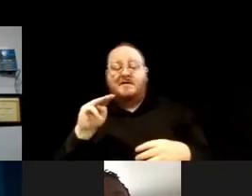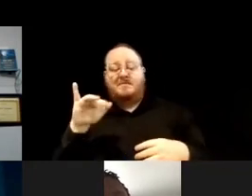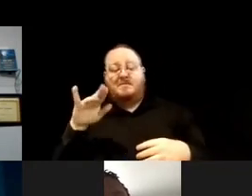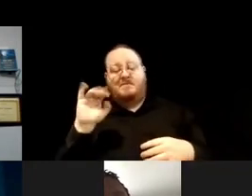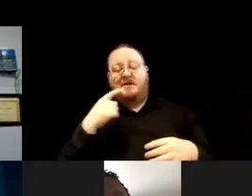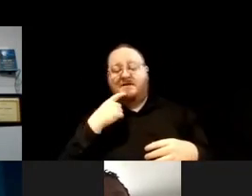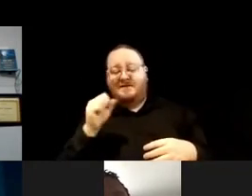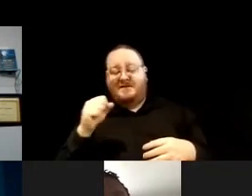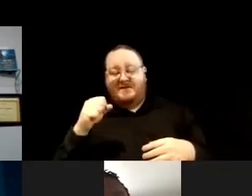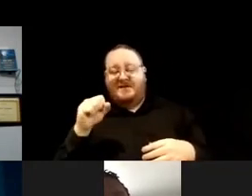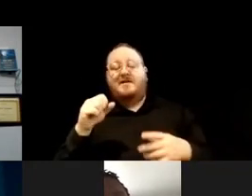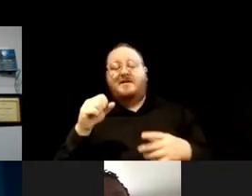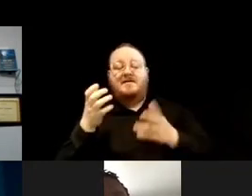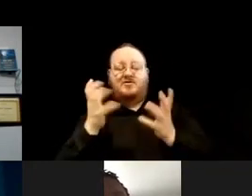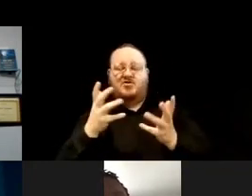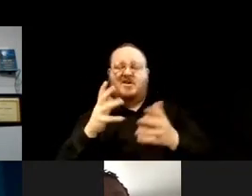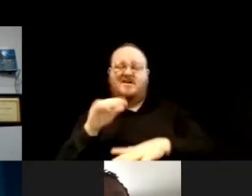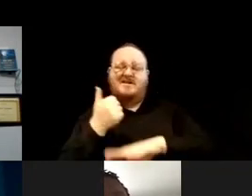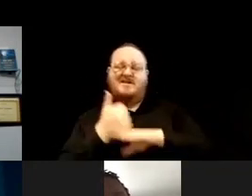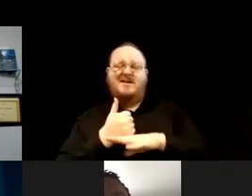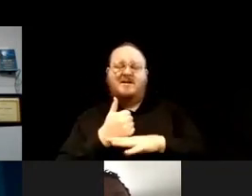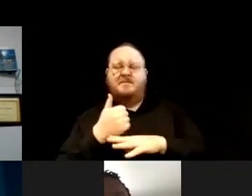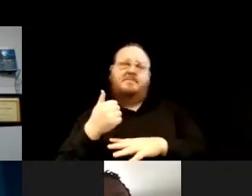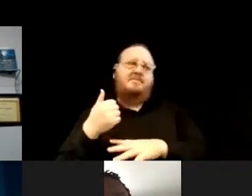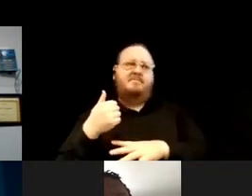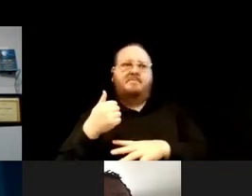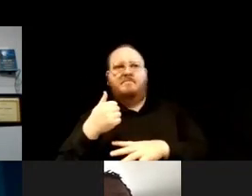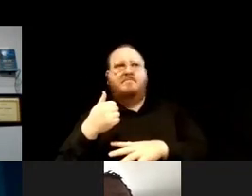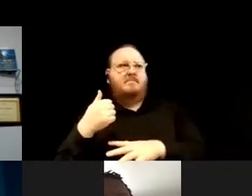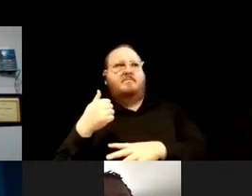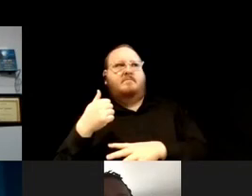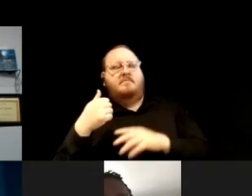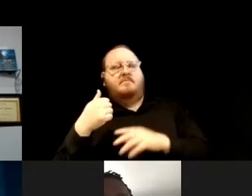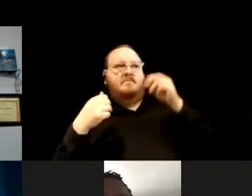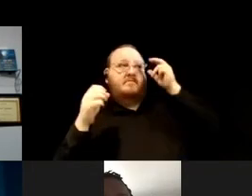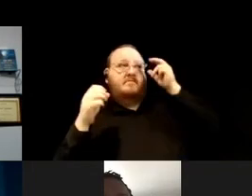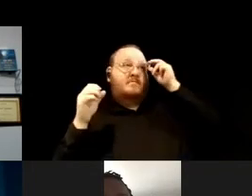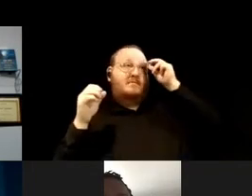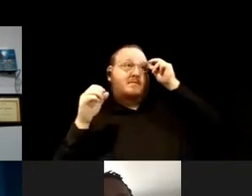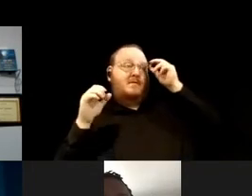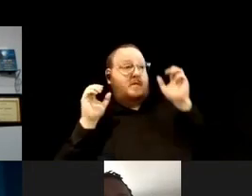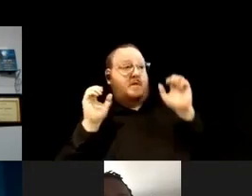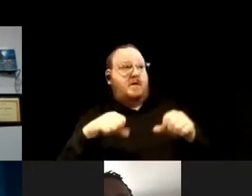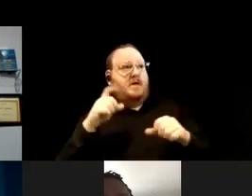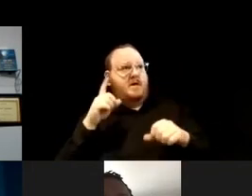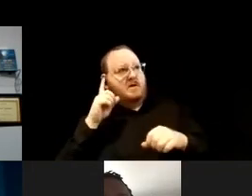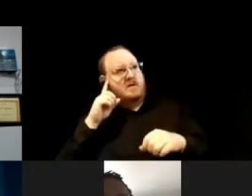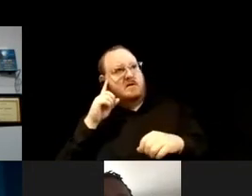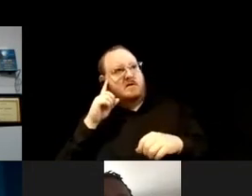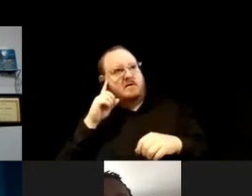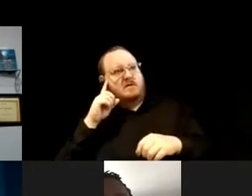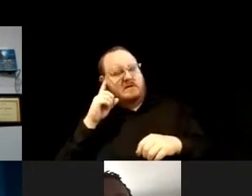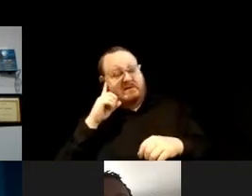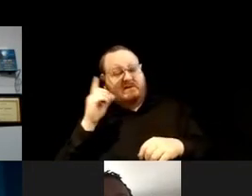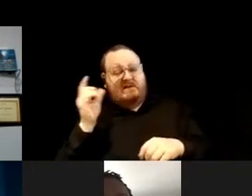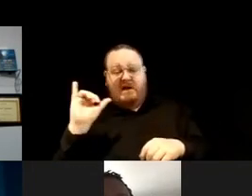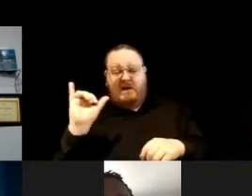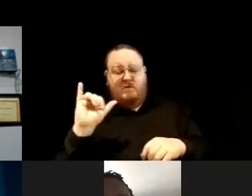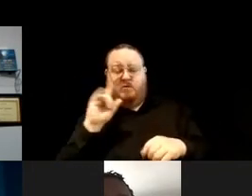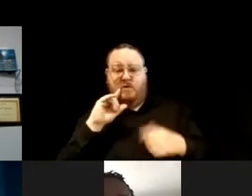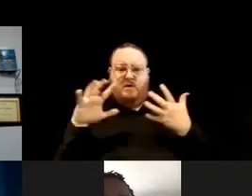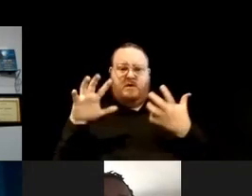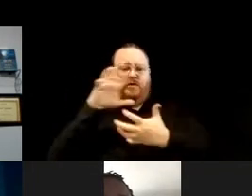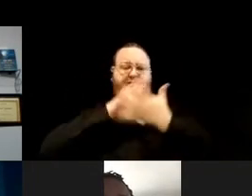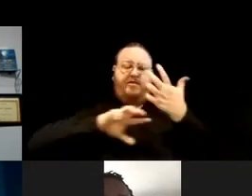and is set up, yeah, it can sound pretty jumbled. I think the way that it will go through